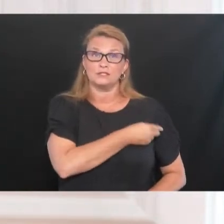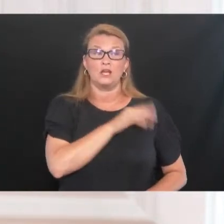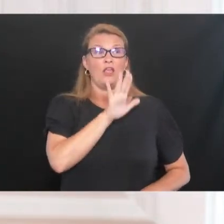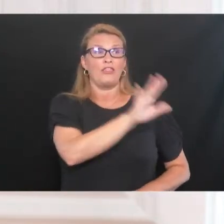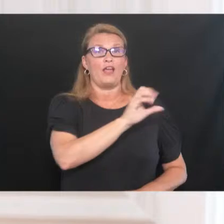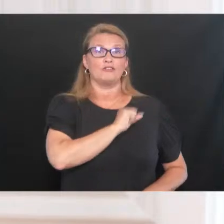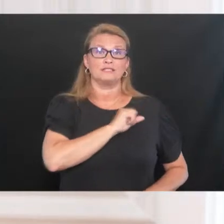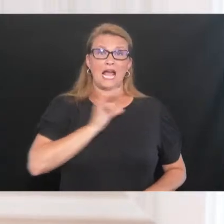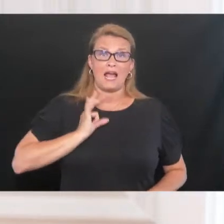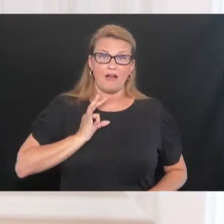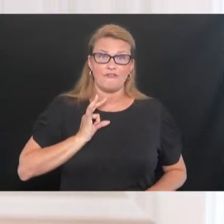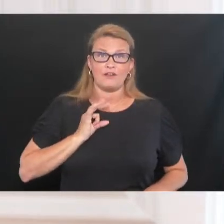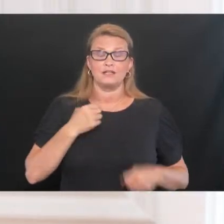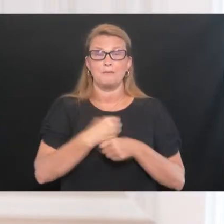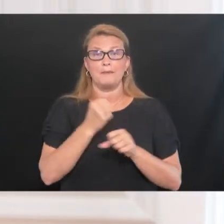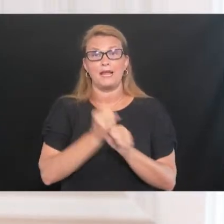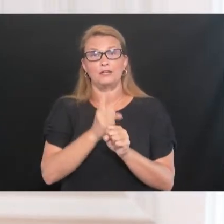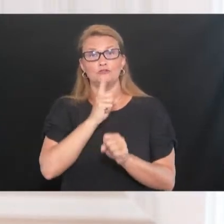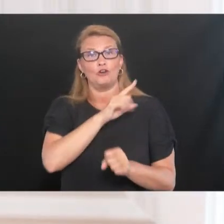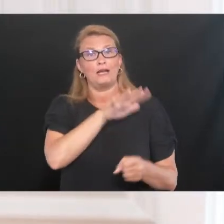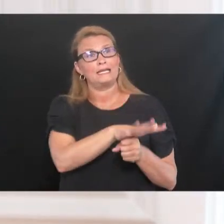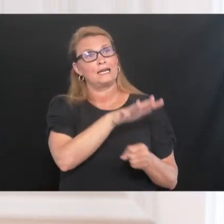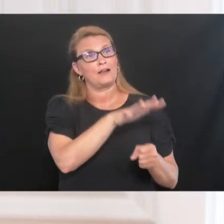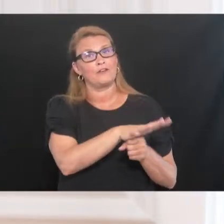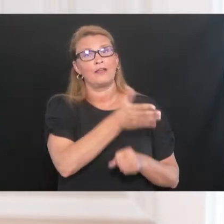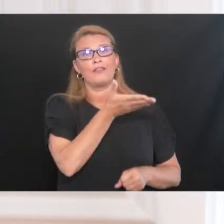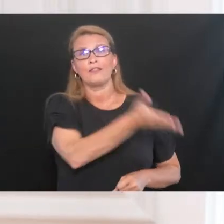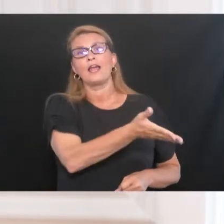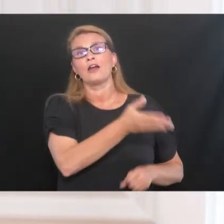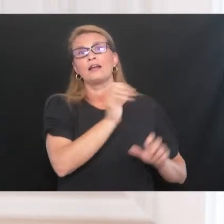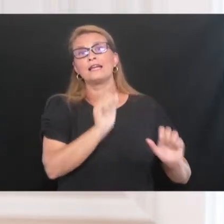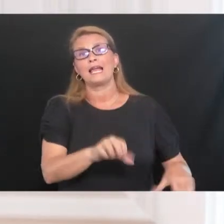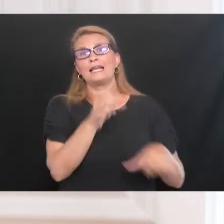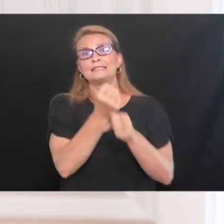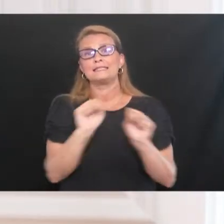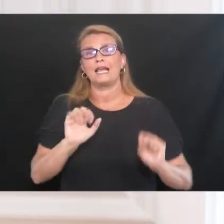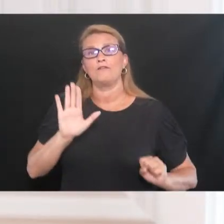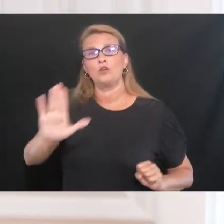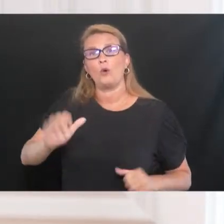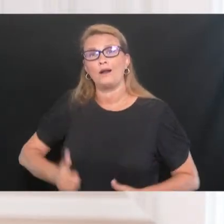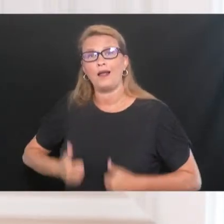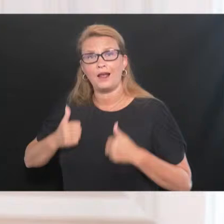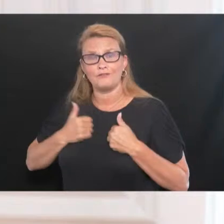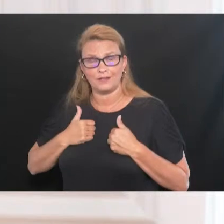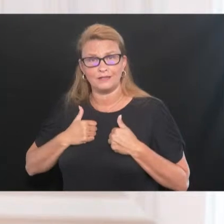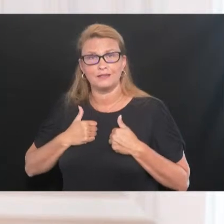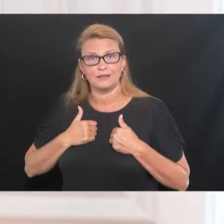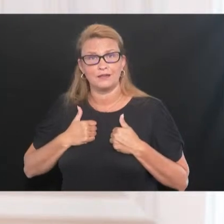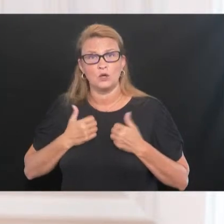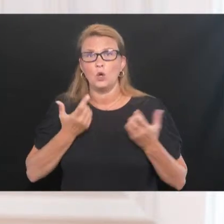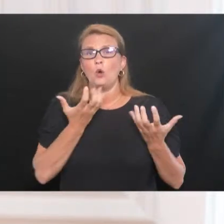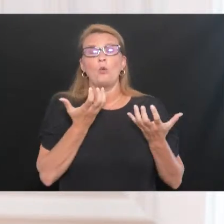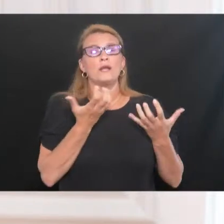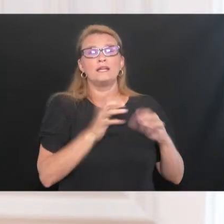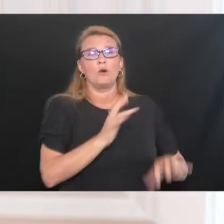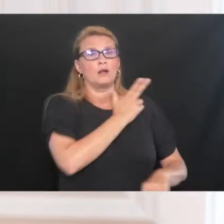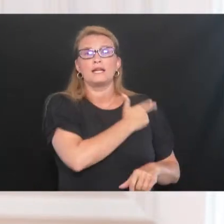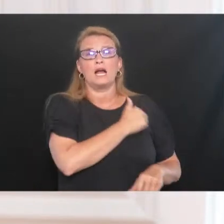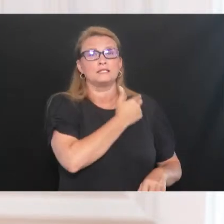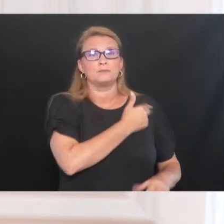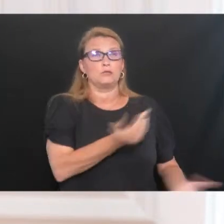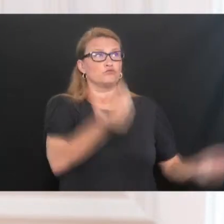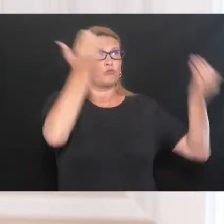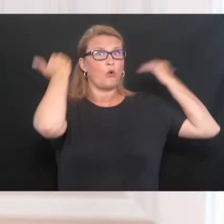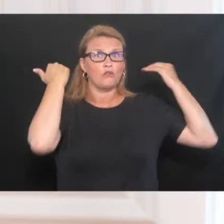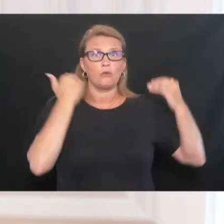save the lives of people who may get sick with this virus, but also to make sure that our hospitals don't get overwhelmed so that other